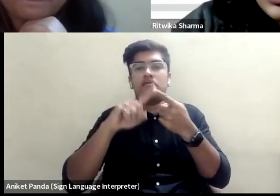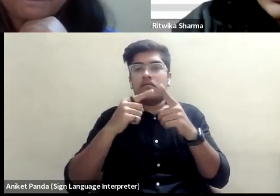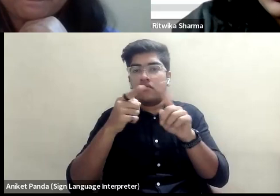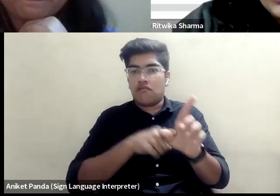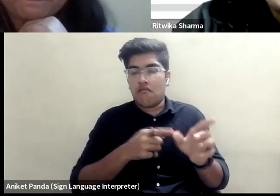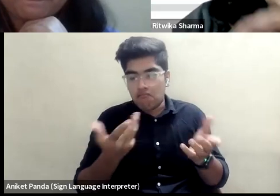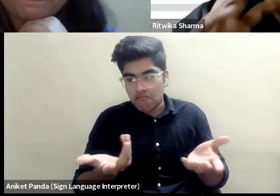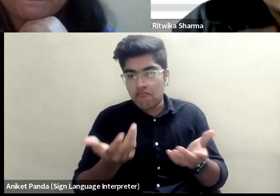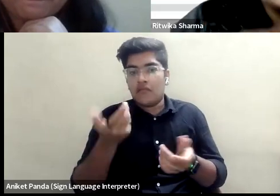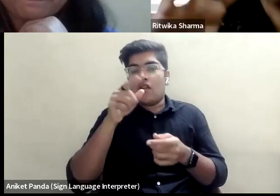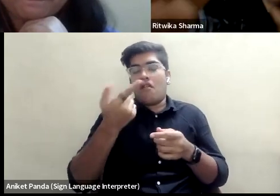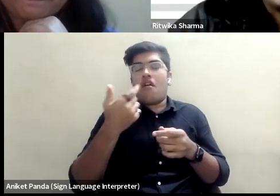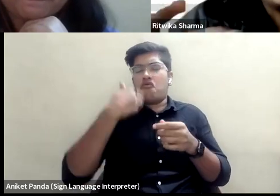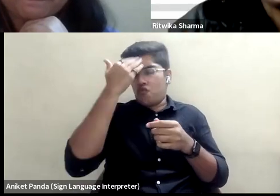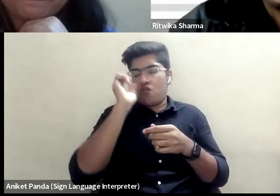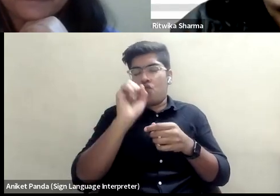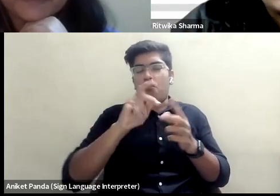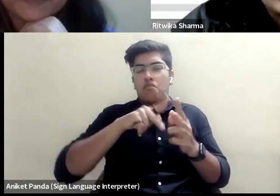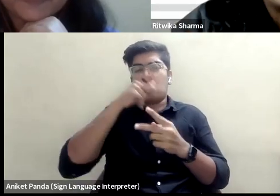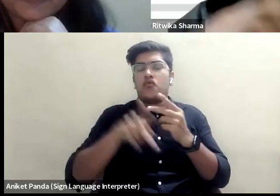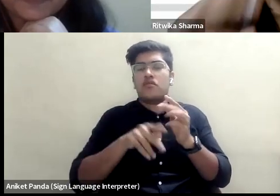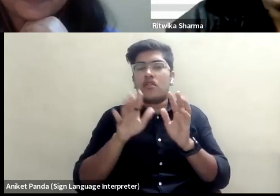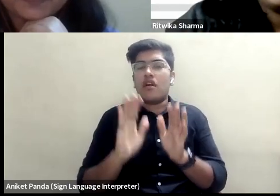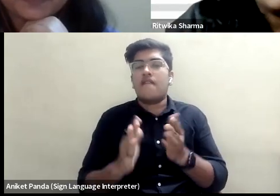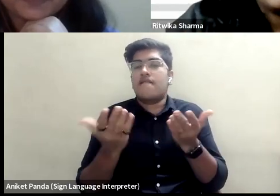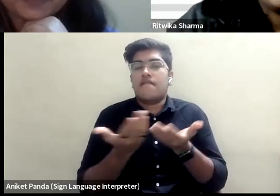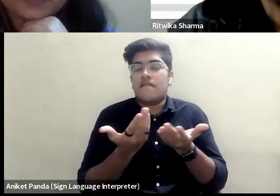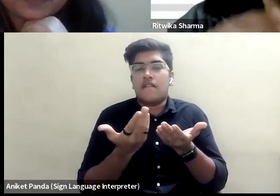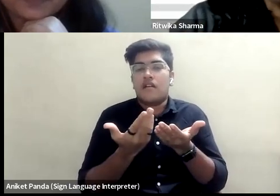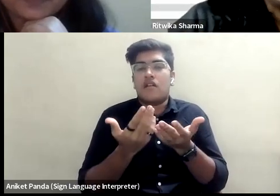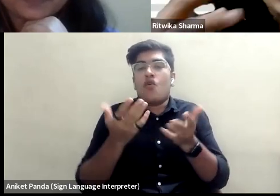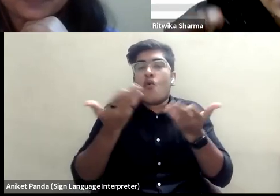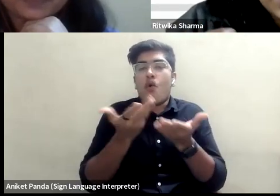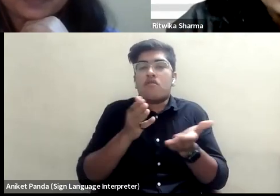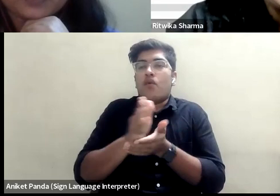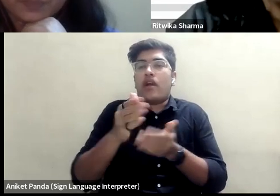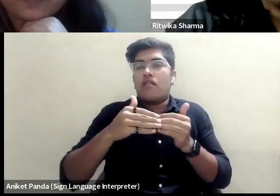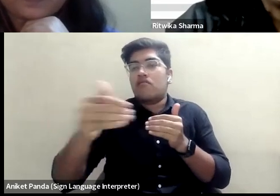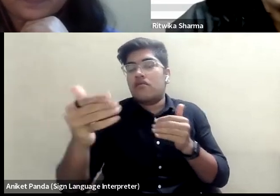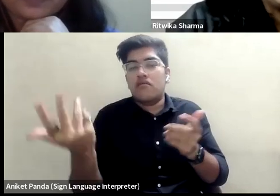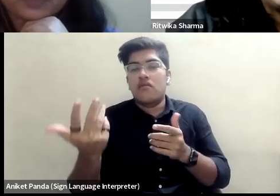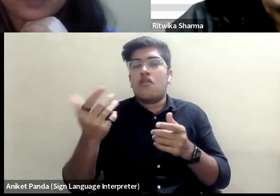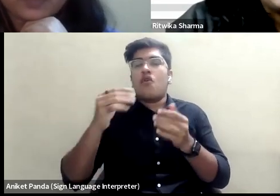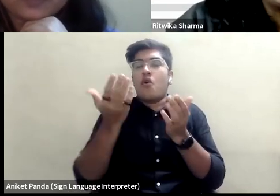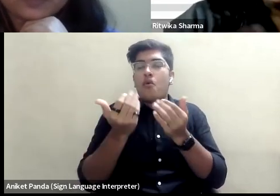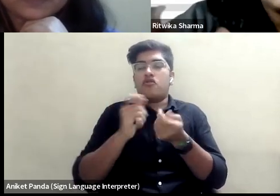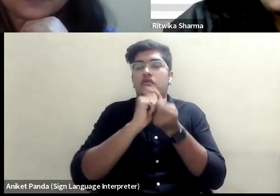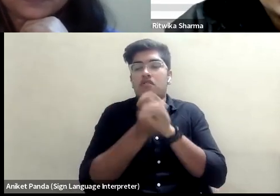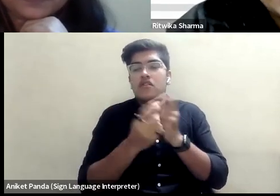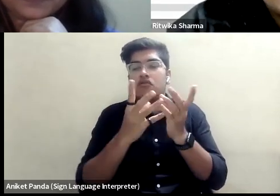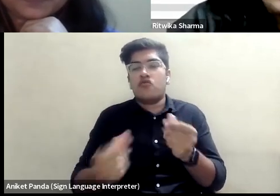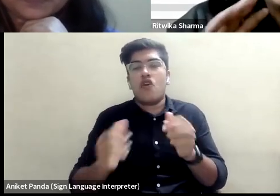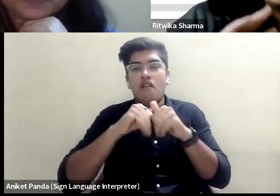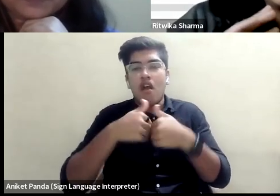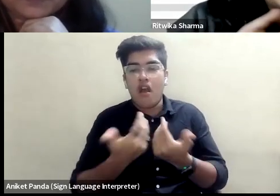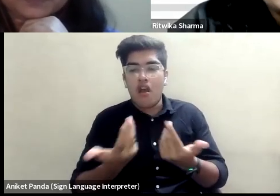also because I know your project had a certain component of what is the way forward, what are the possible remedial measures people can take, particularly lawyers